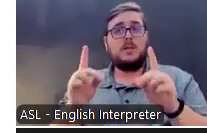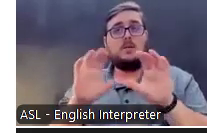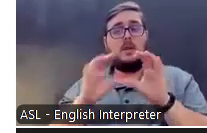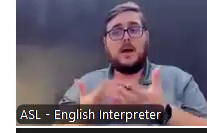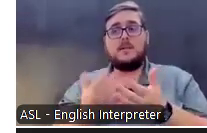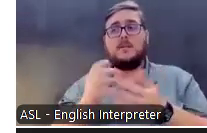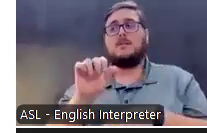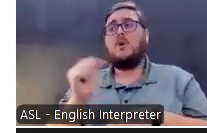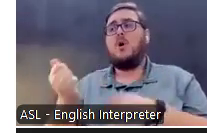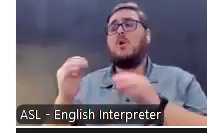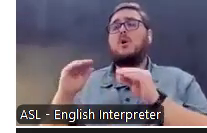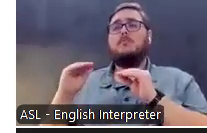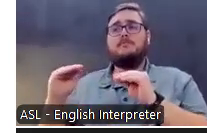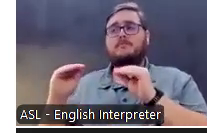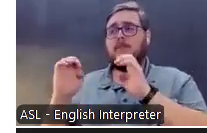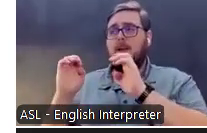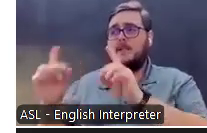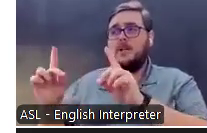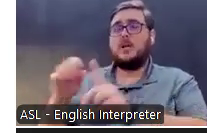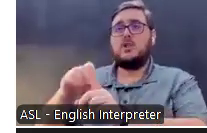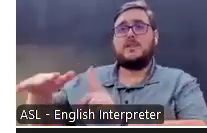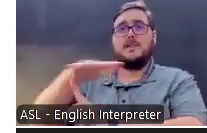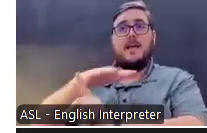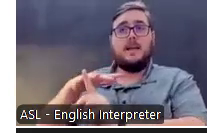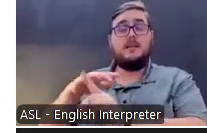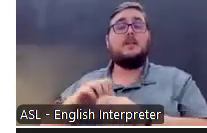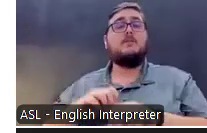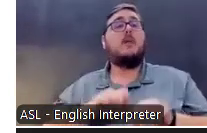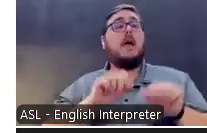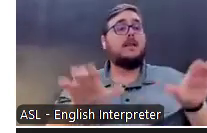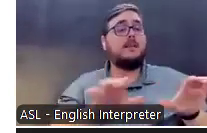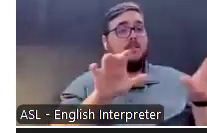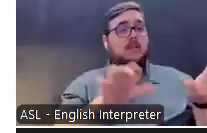settings, extracurricular and non-academic settings.